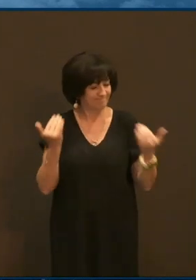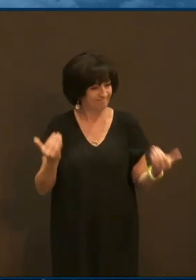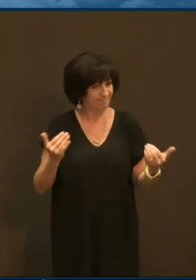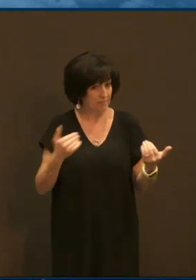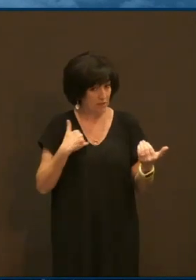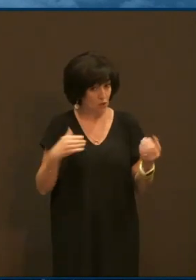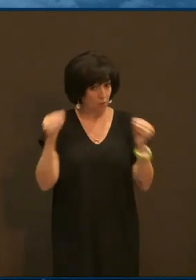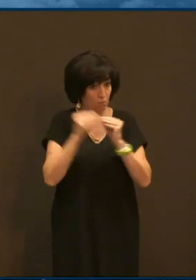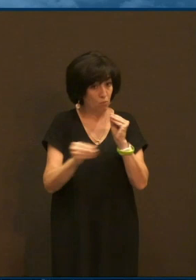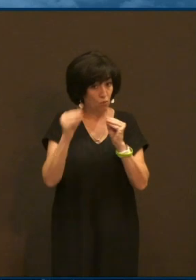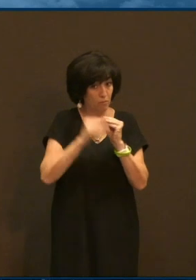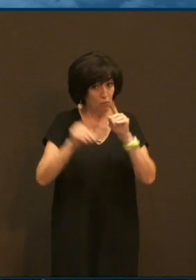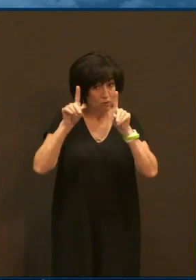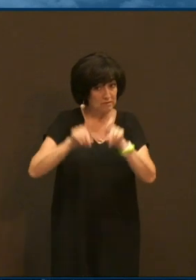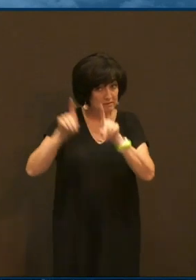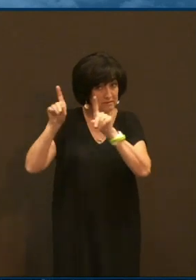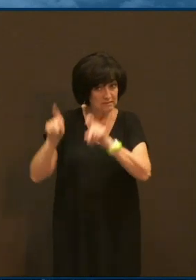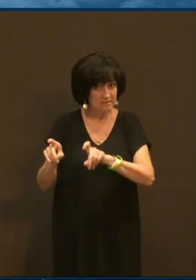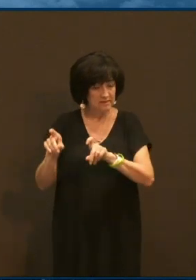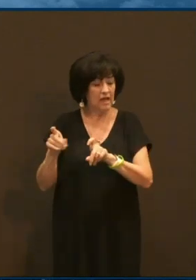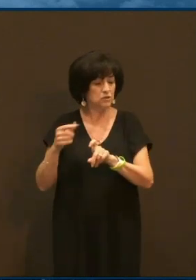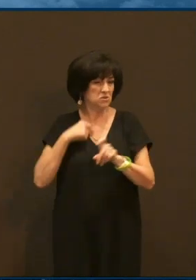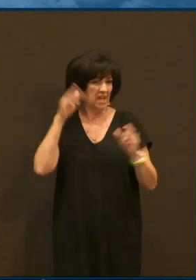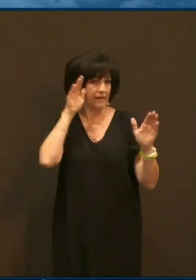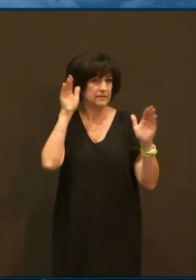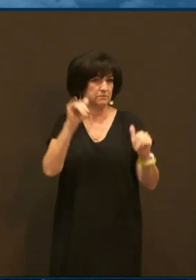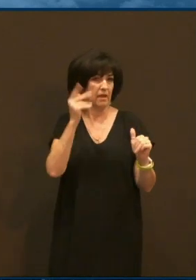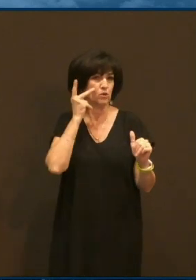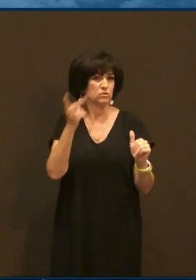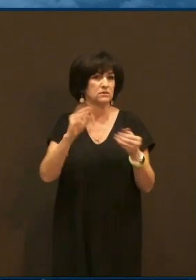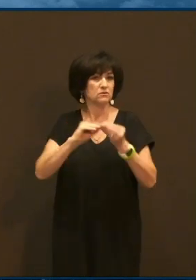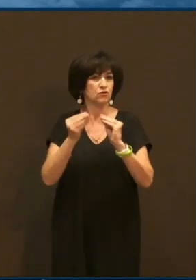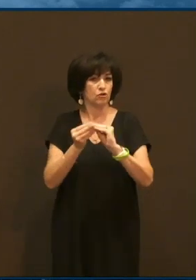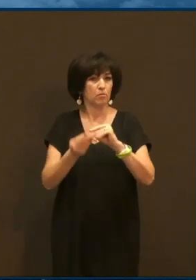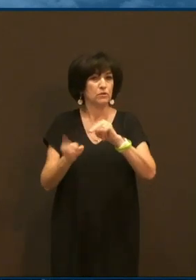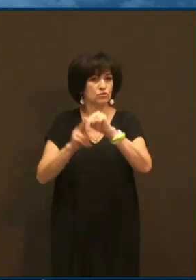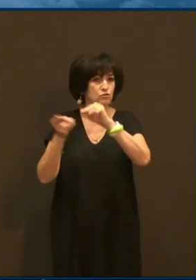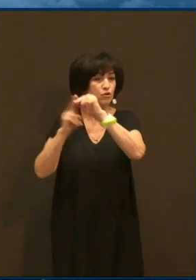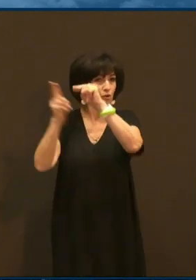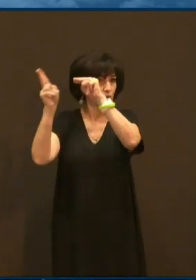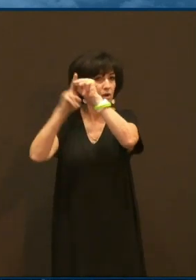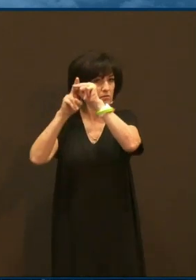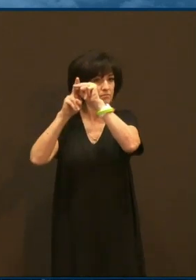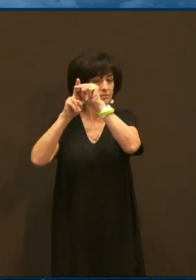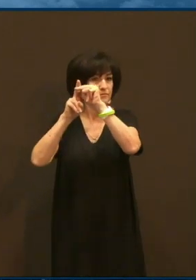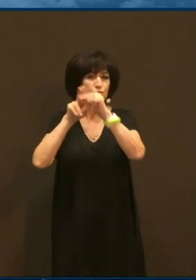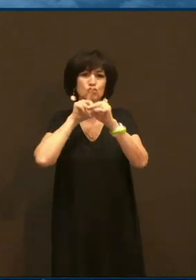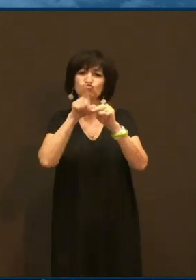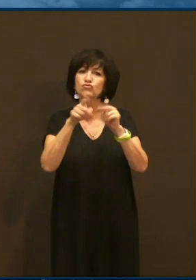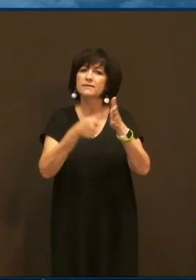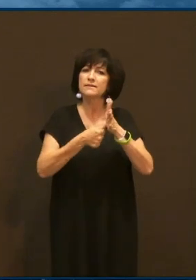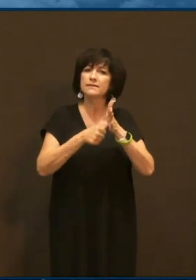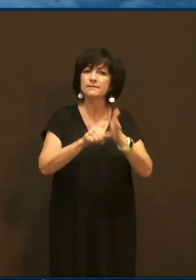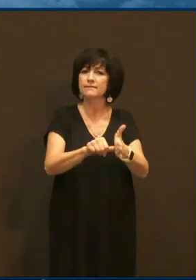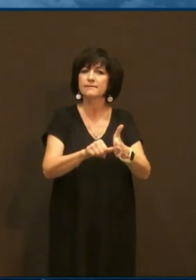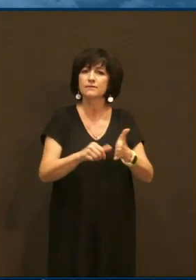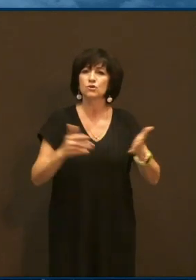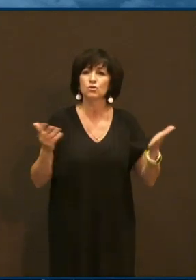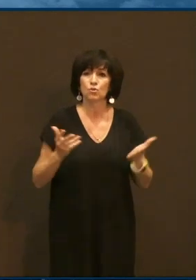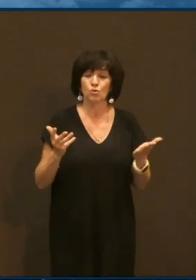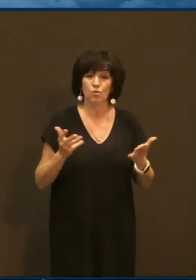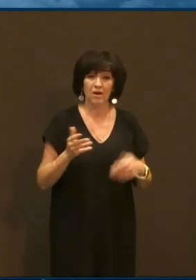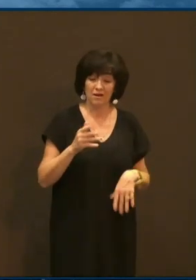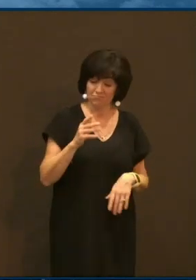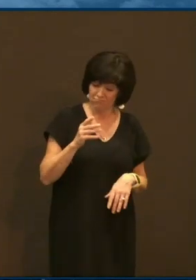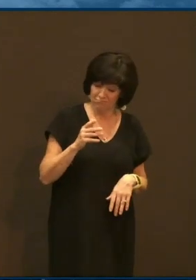done. So really key points here. If you are mingling